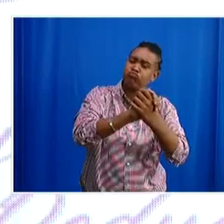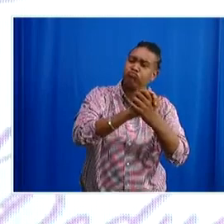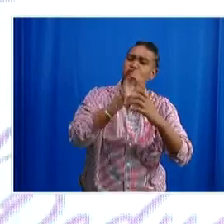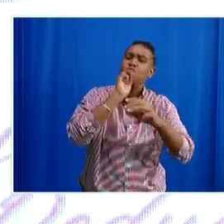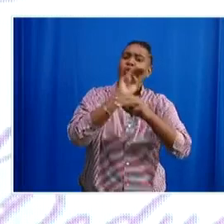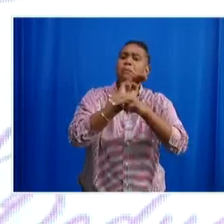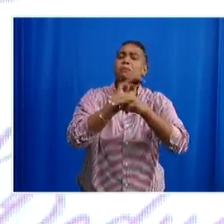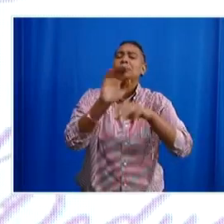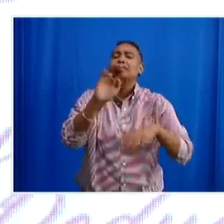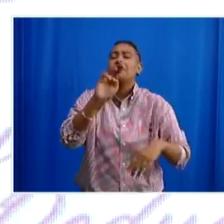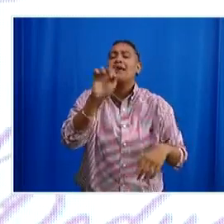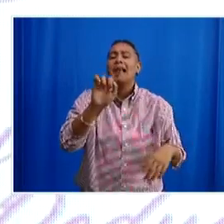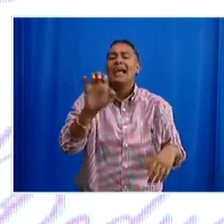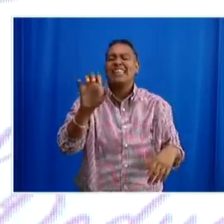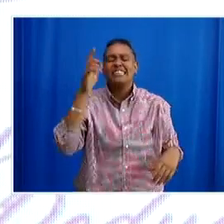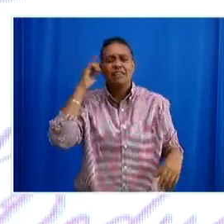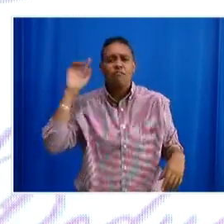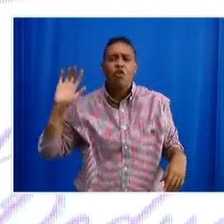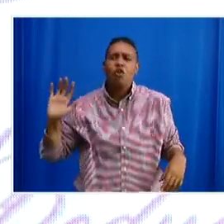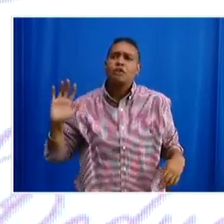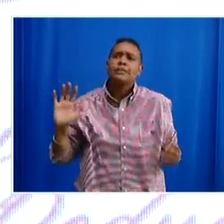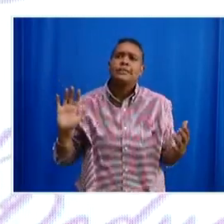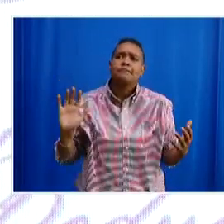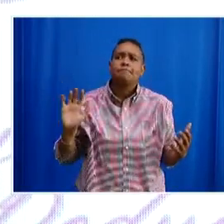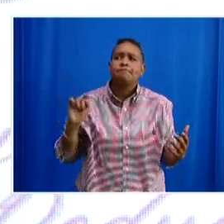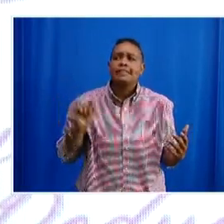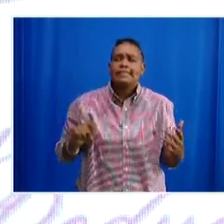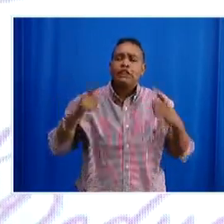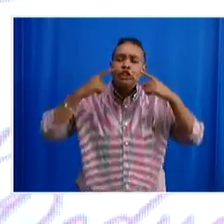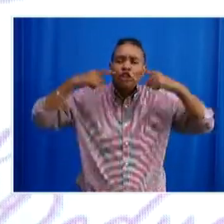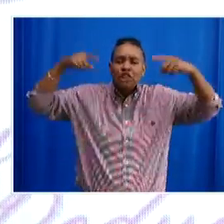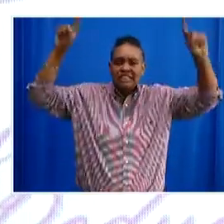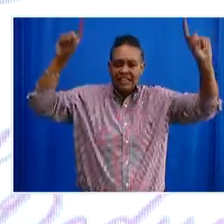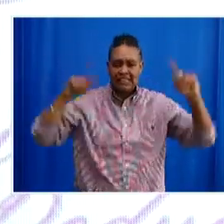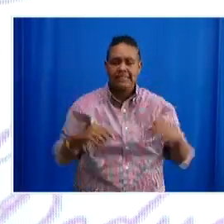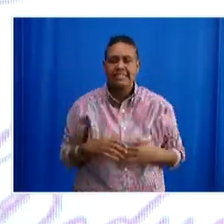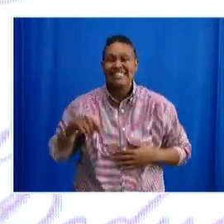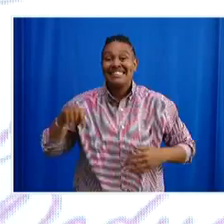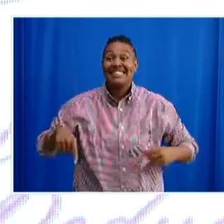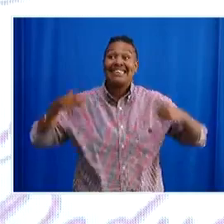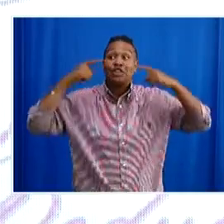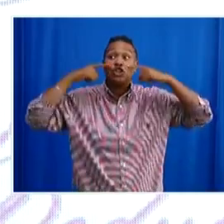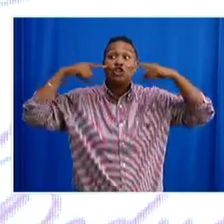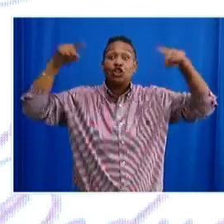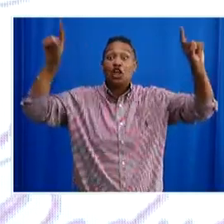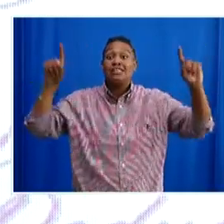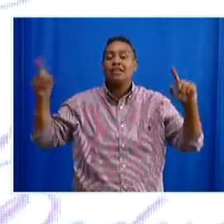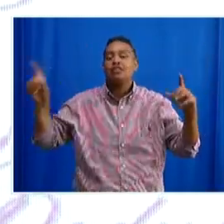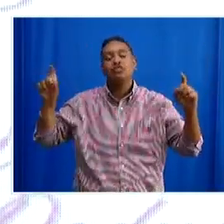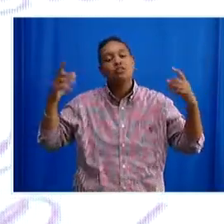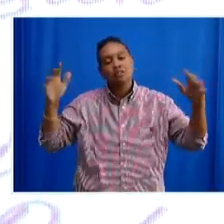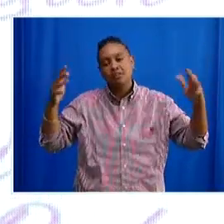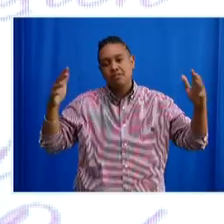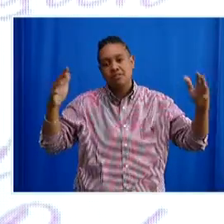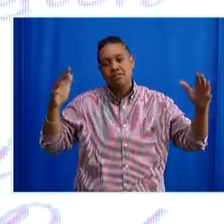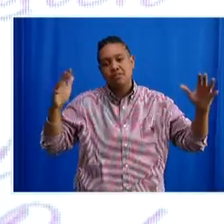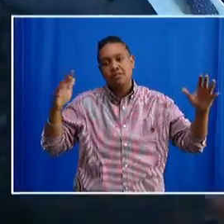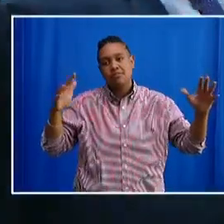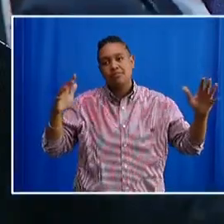Minister Mackenzie for this success. This success, yeah, give him a round of applause, please.